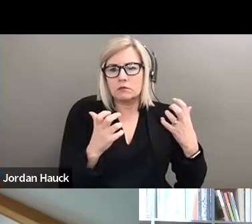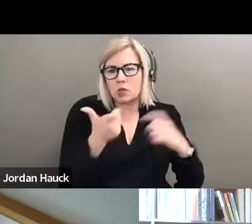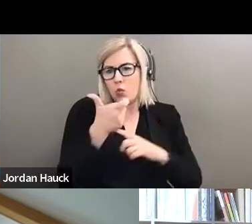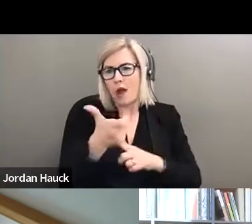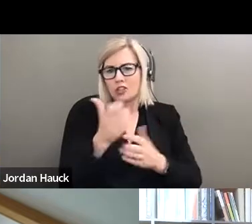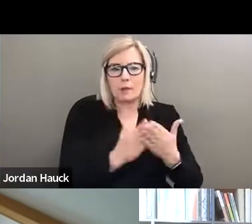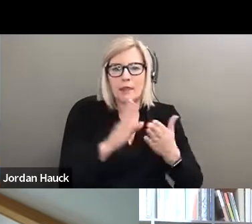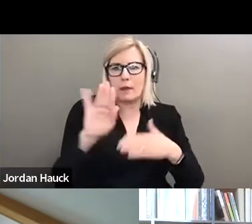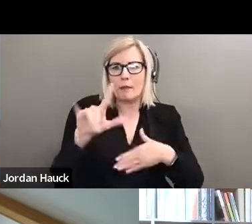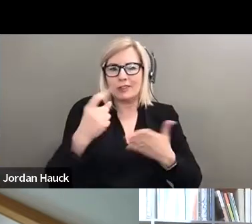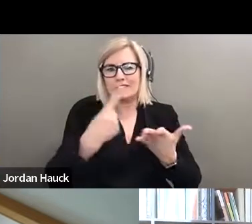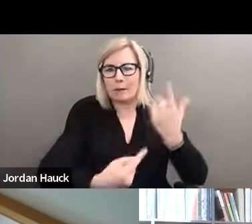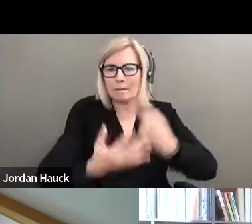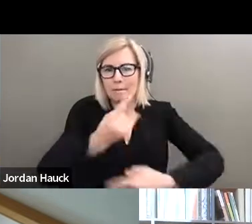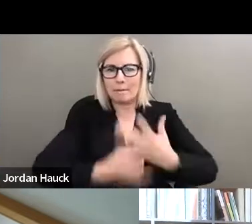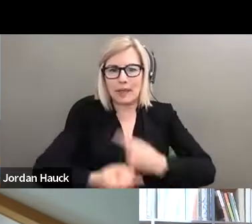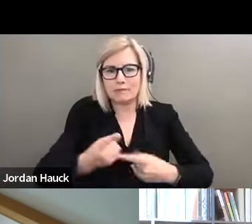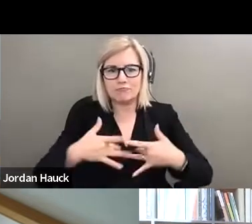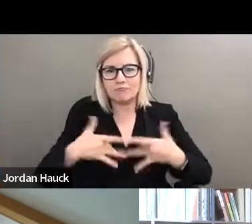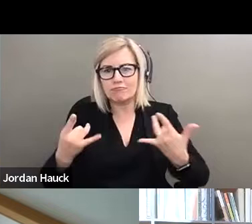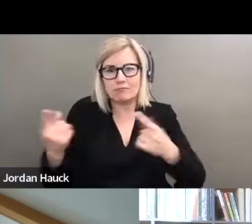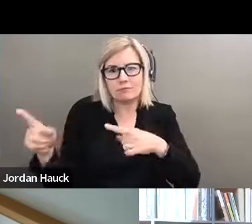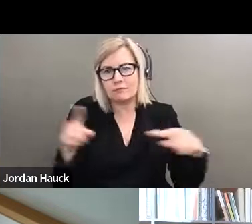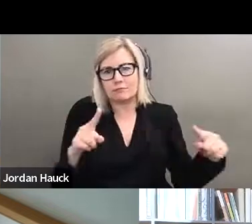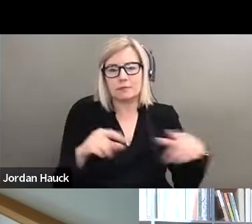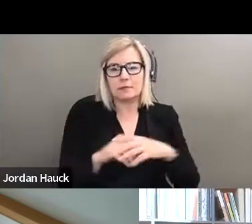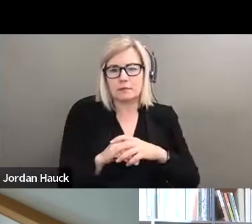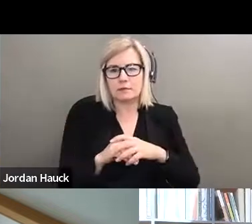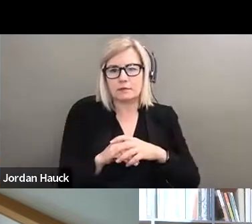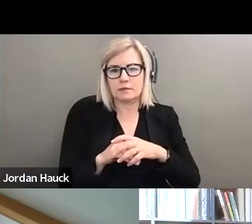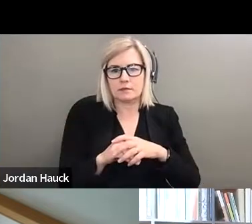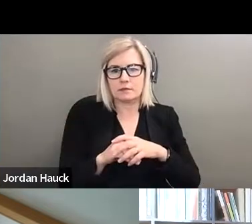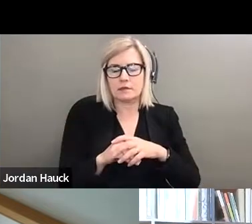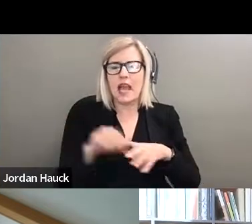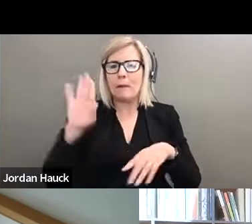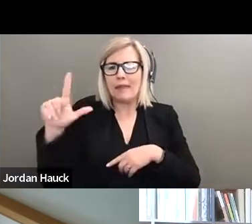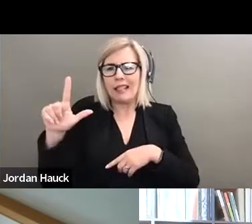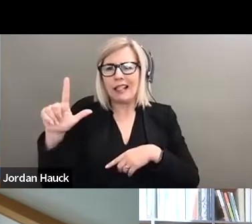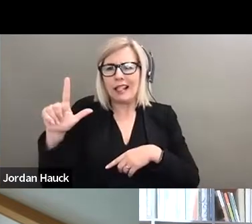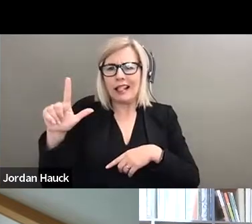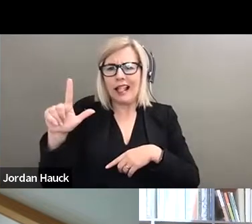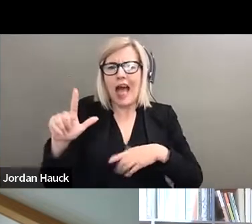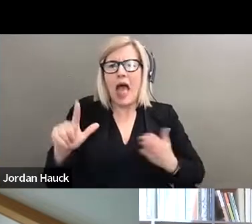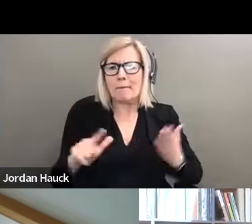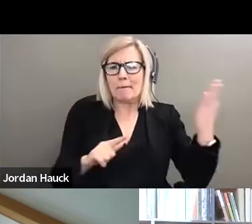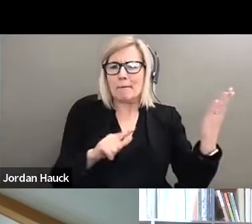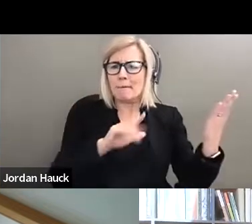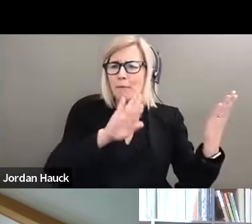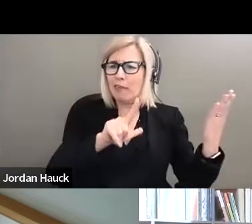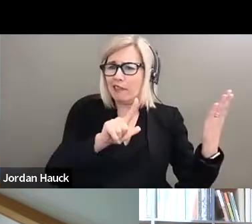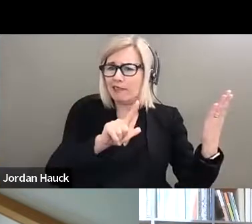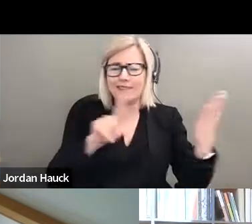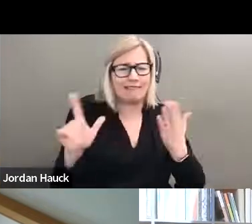that some of the action that Bill was talking about. I'm getting confused with Bill and bills, like